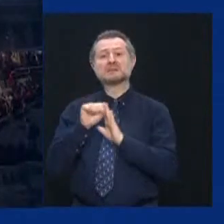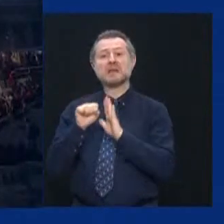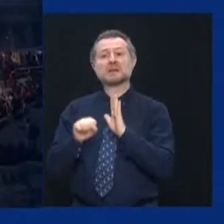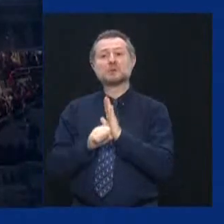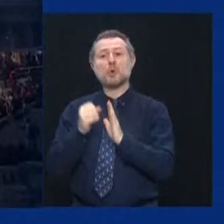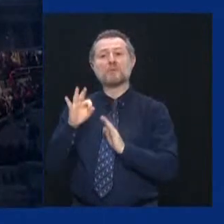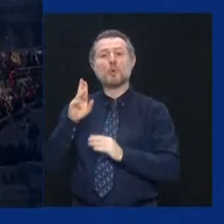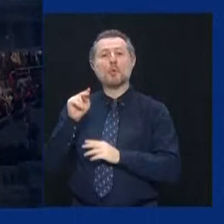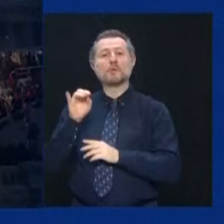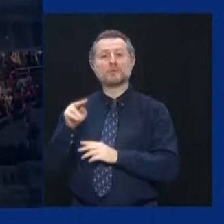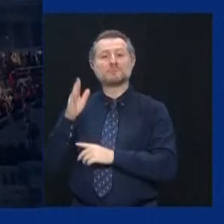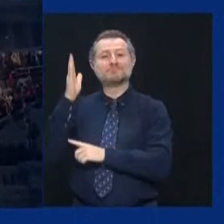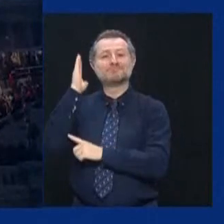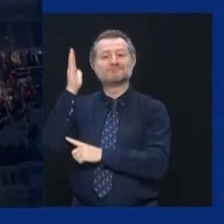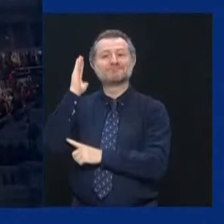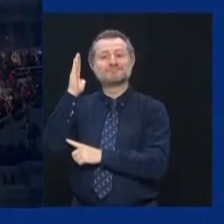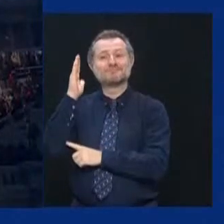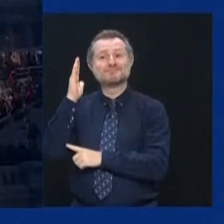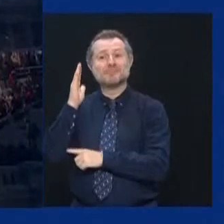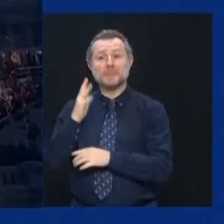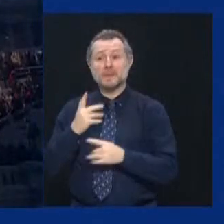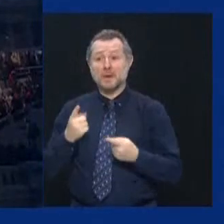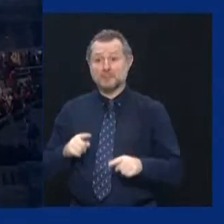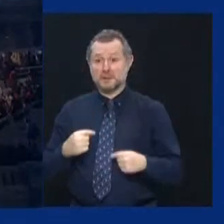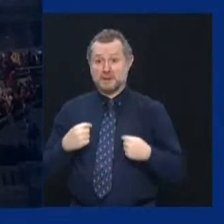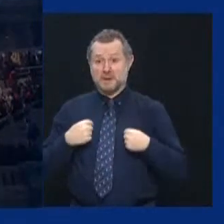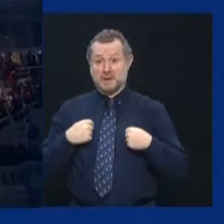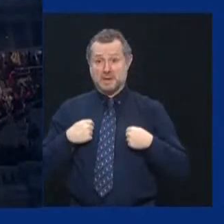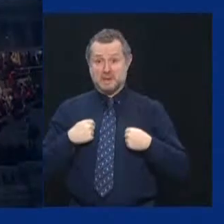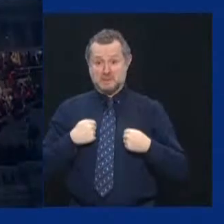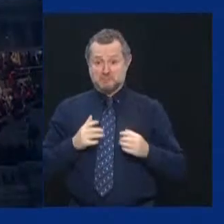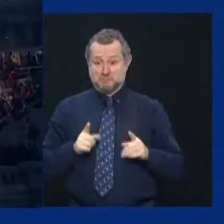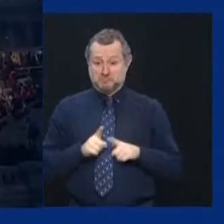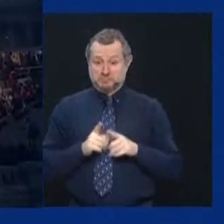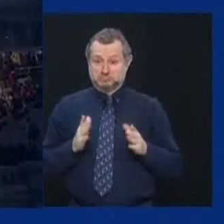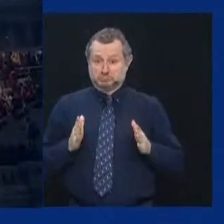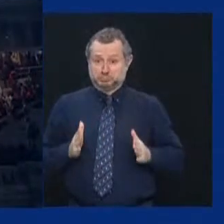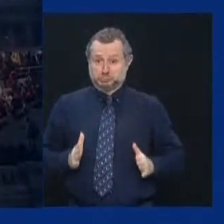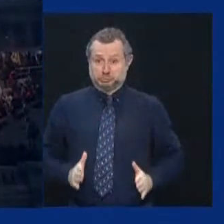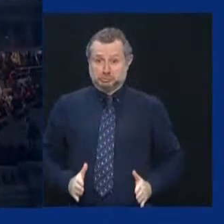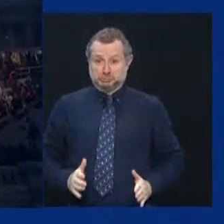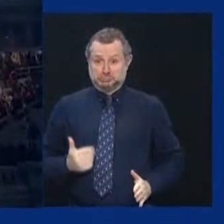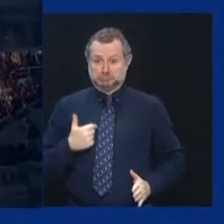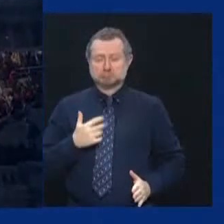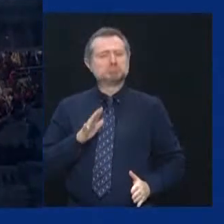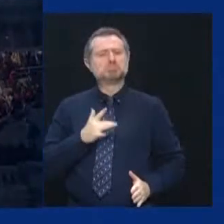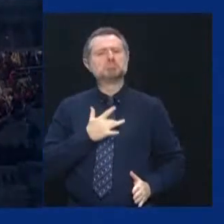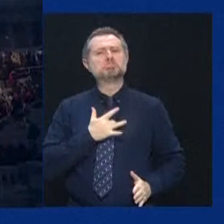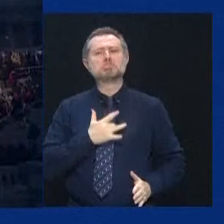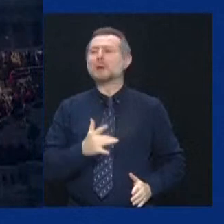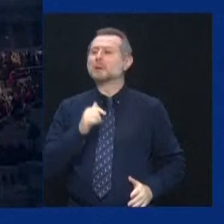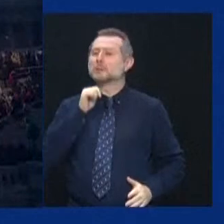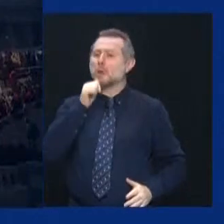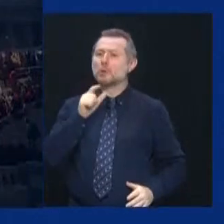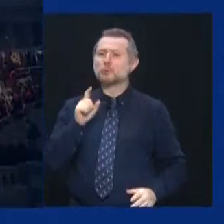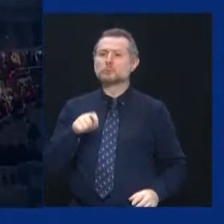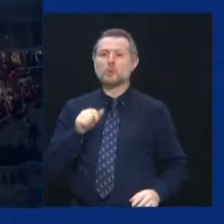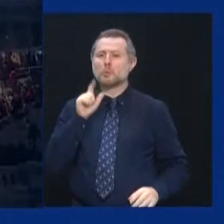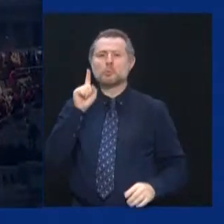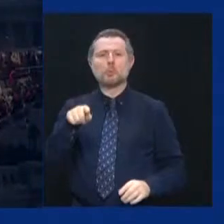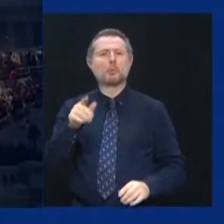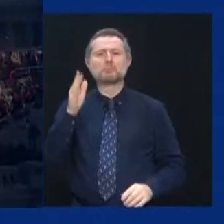was the cabinet member who didn't attend the State of the